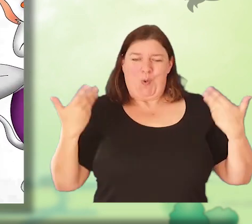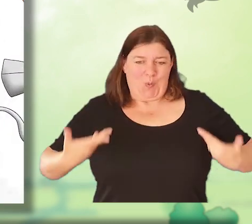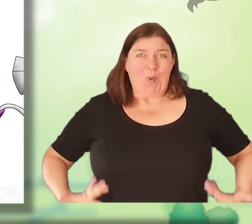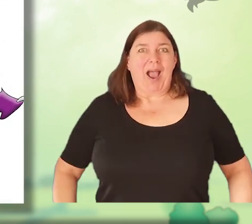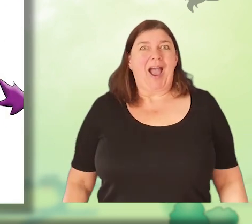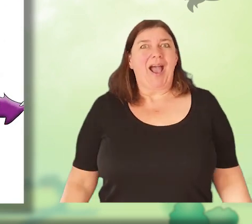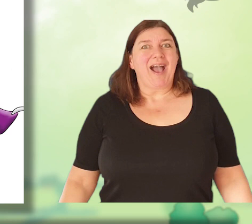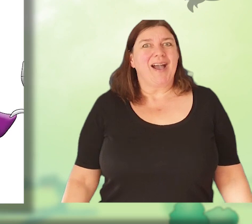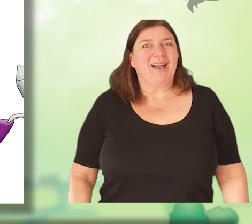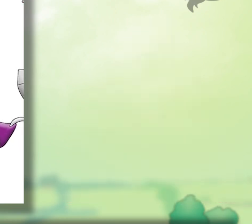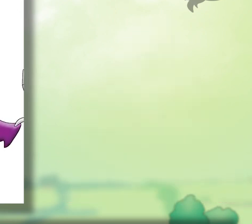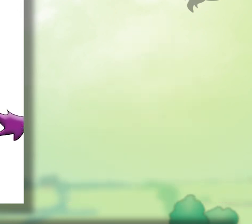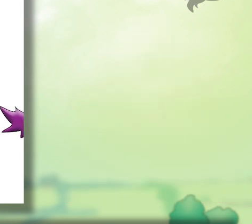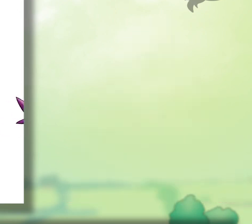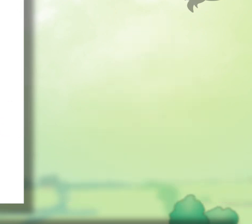new.